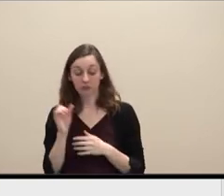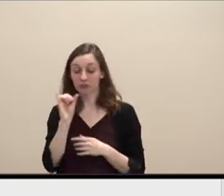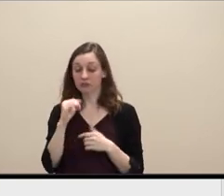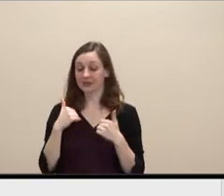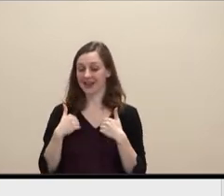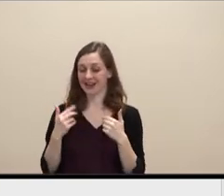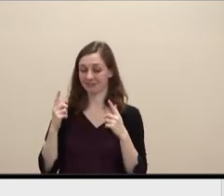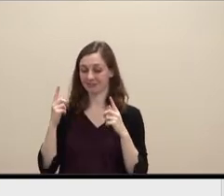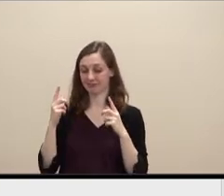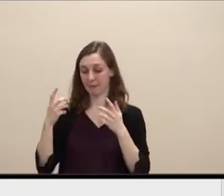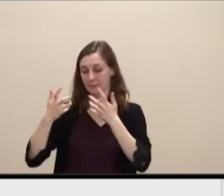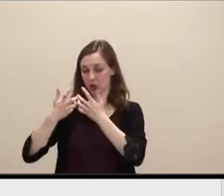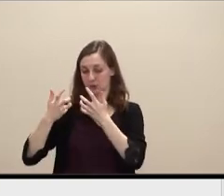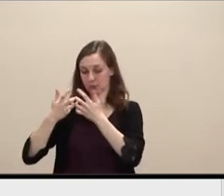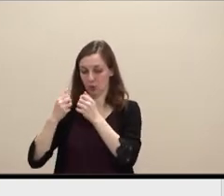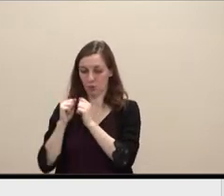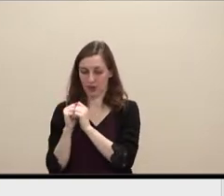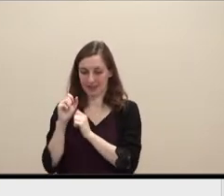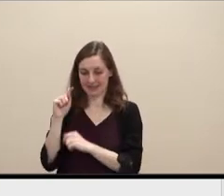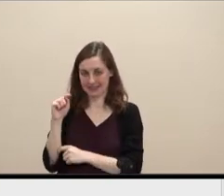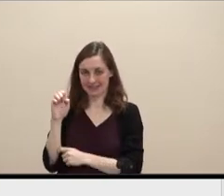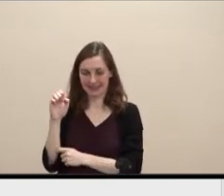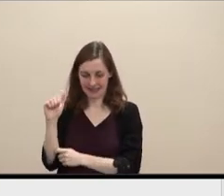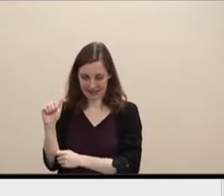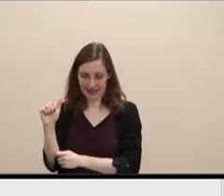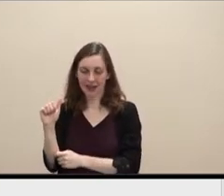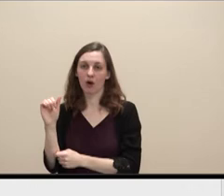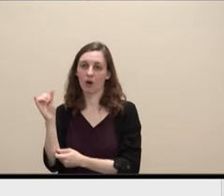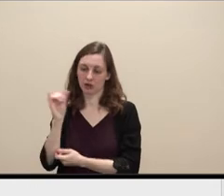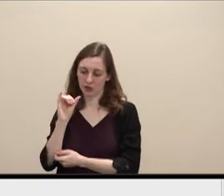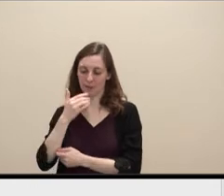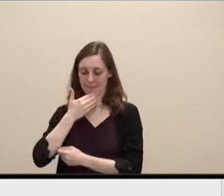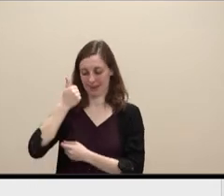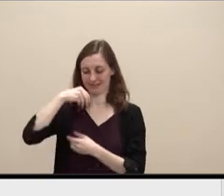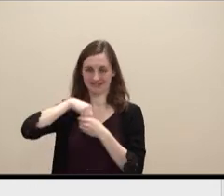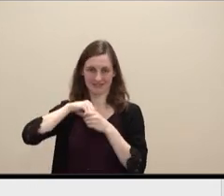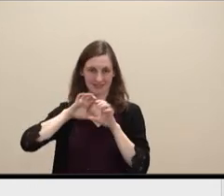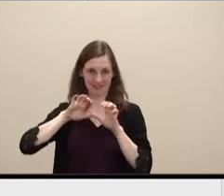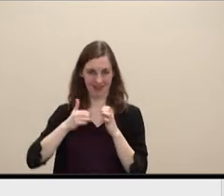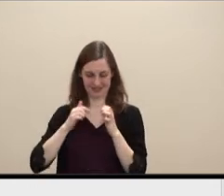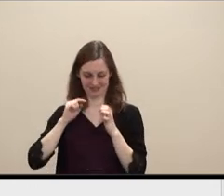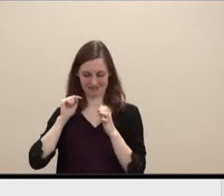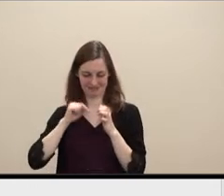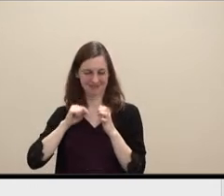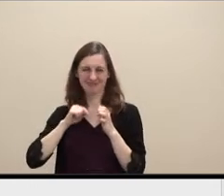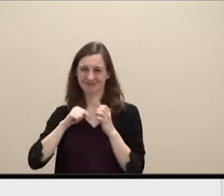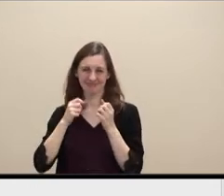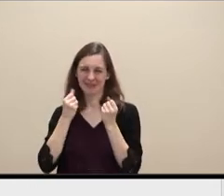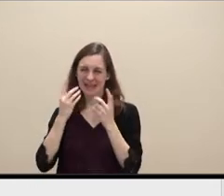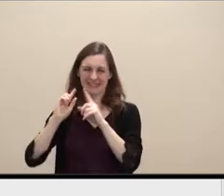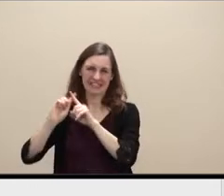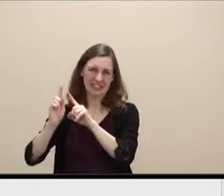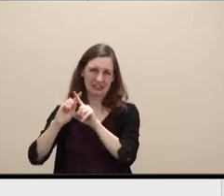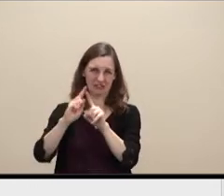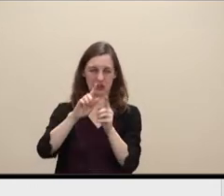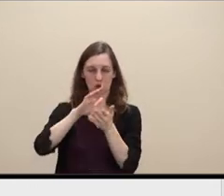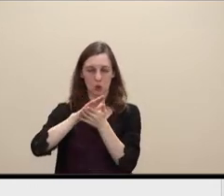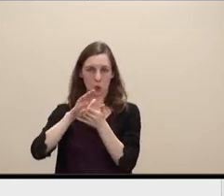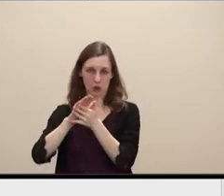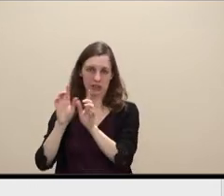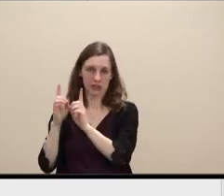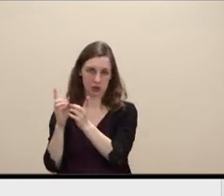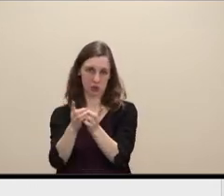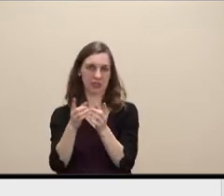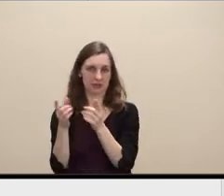partnership or thought partnership with Texas Education Agency and our Best in Class, which is a number of school districts who come together and talk about this work and